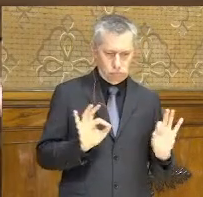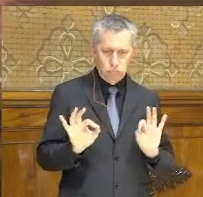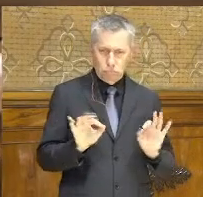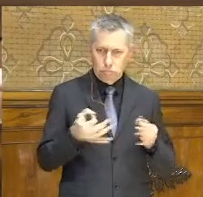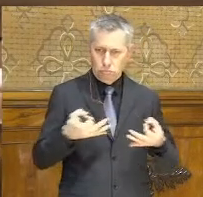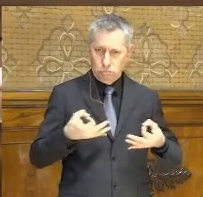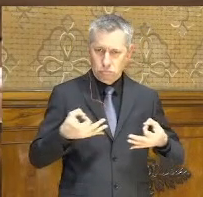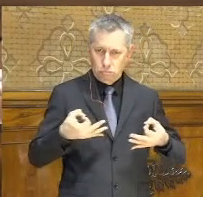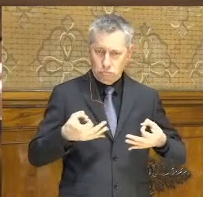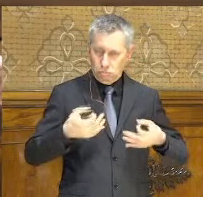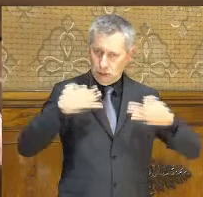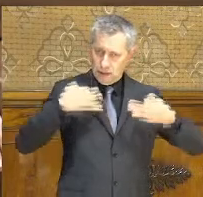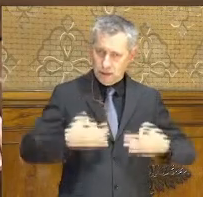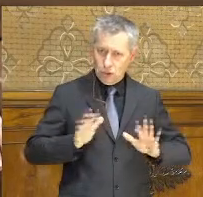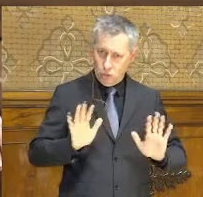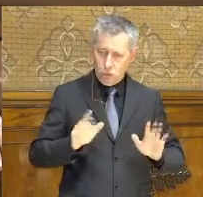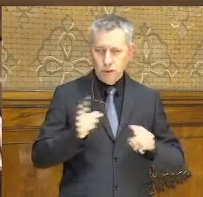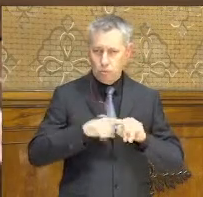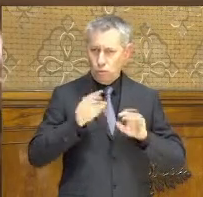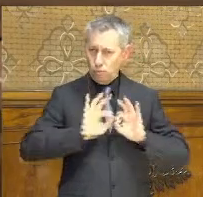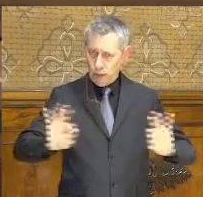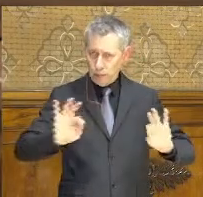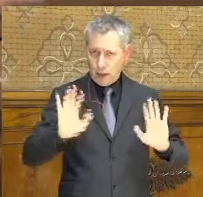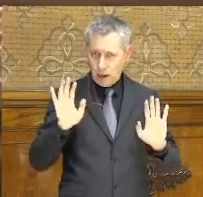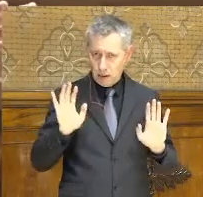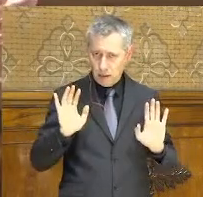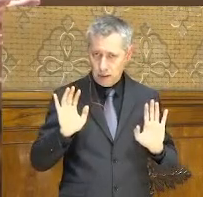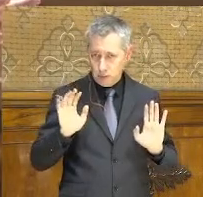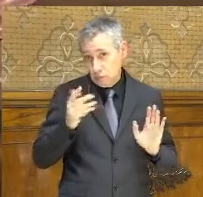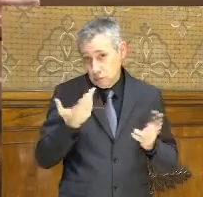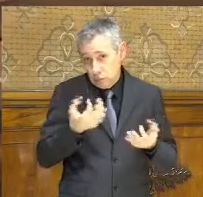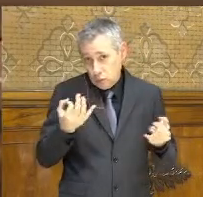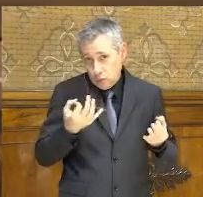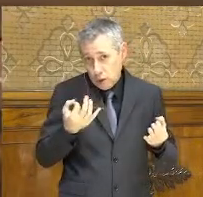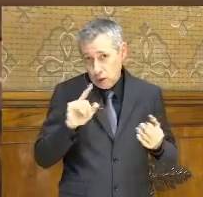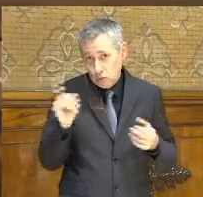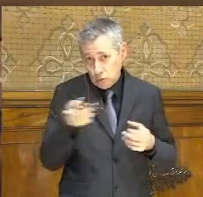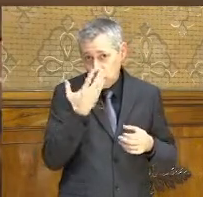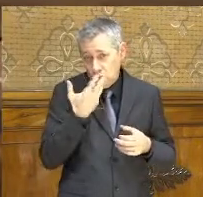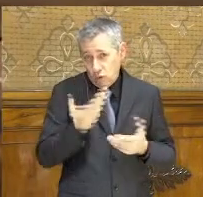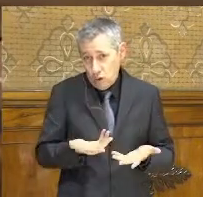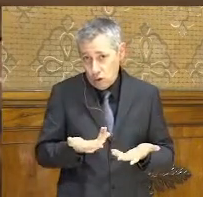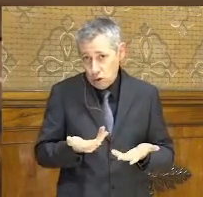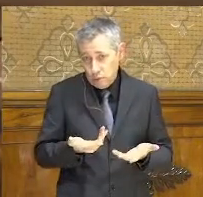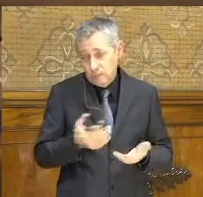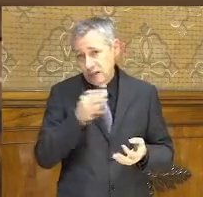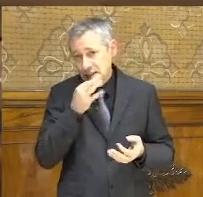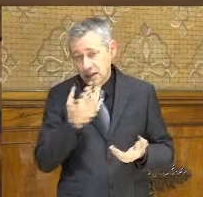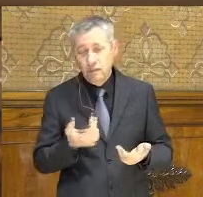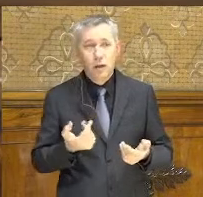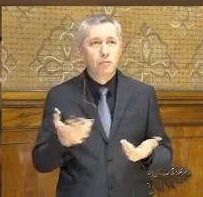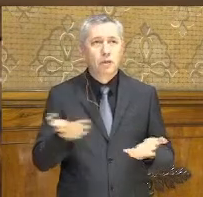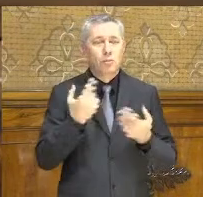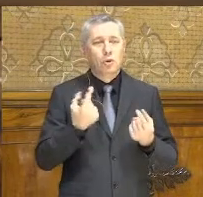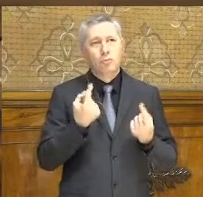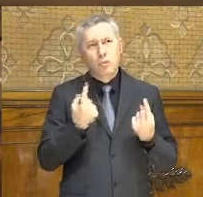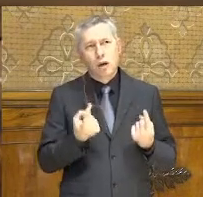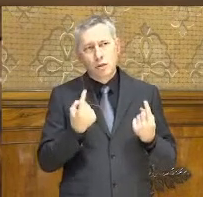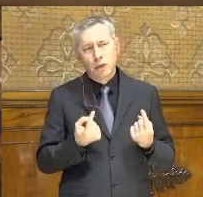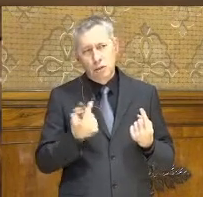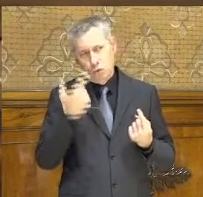to be prepared, to expect what we are likely to confront us